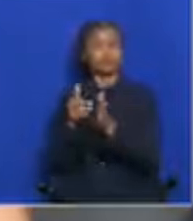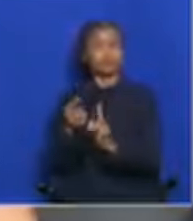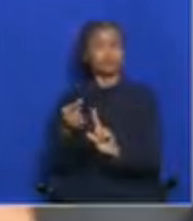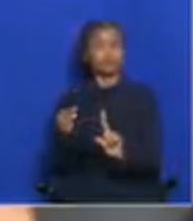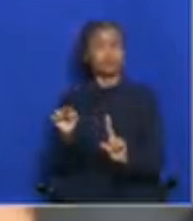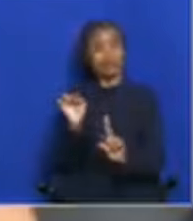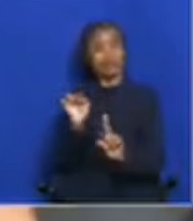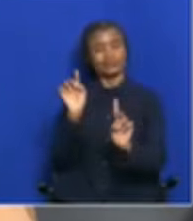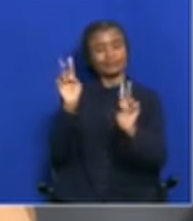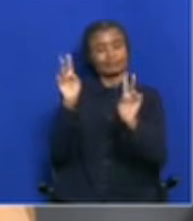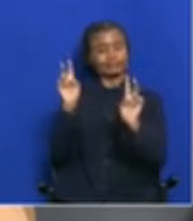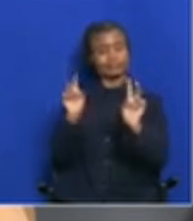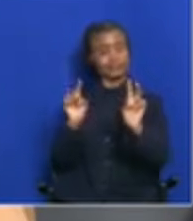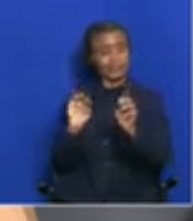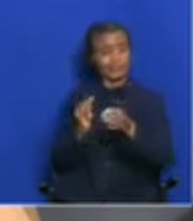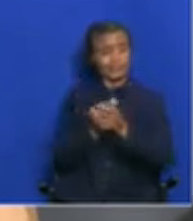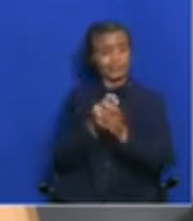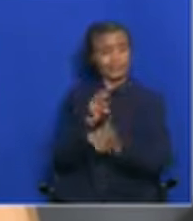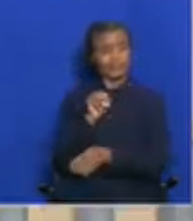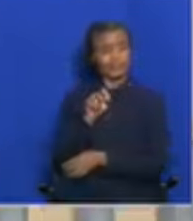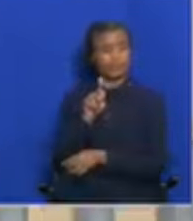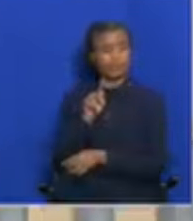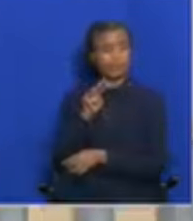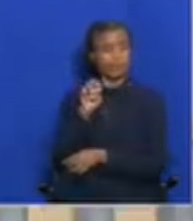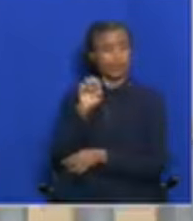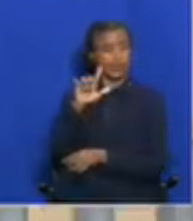Ms. Latwayo? No,